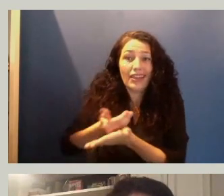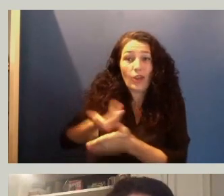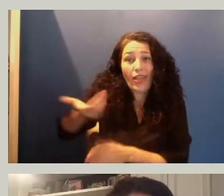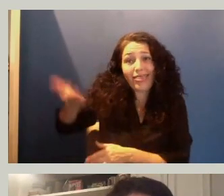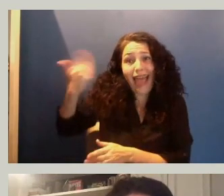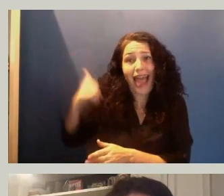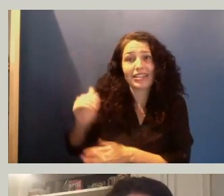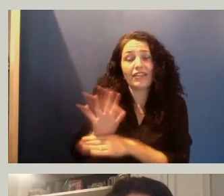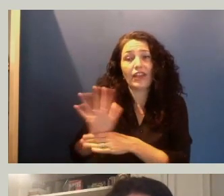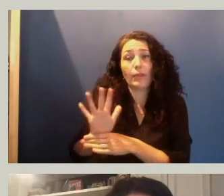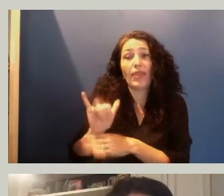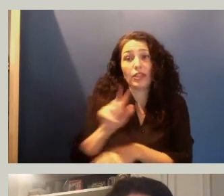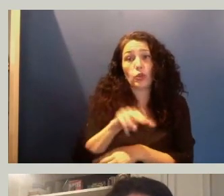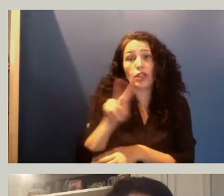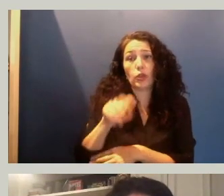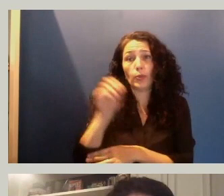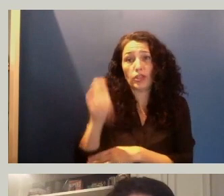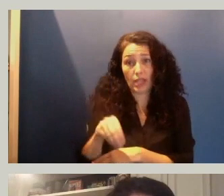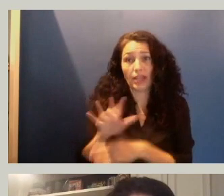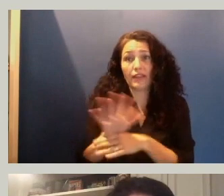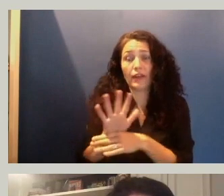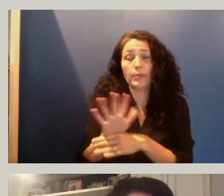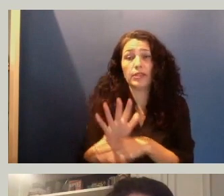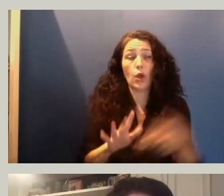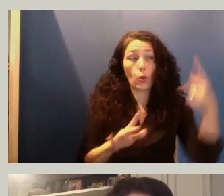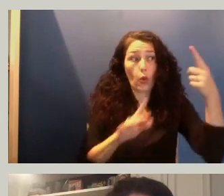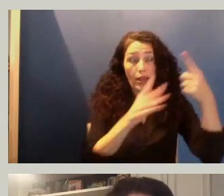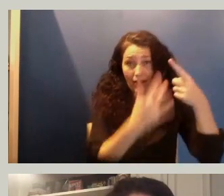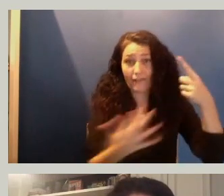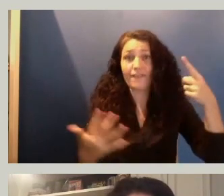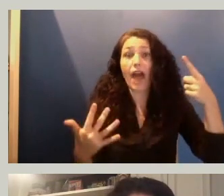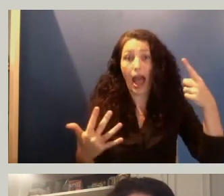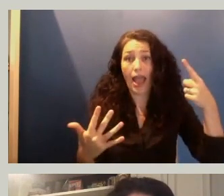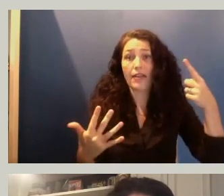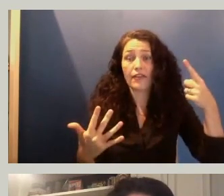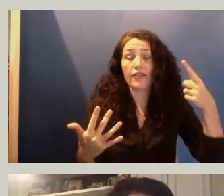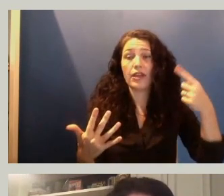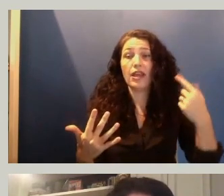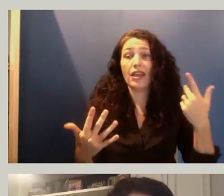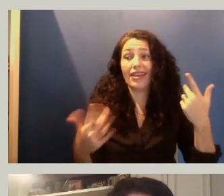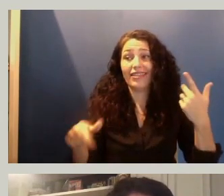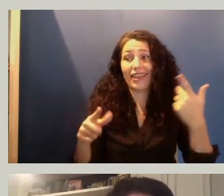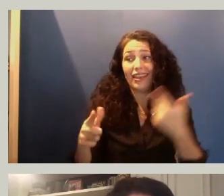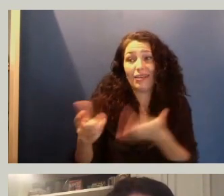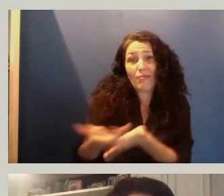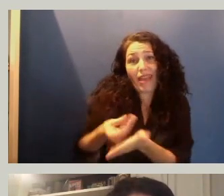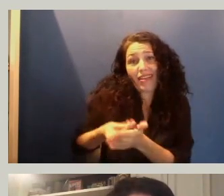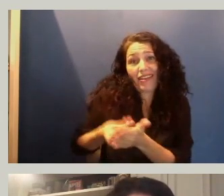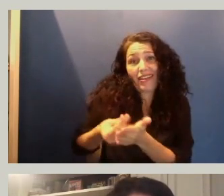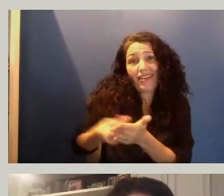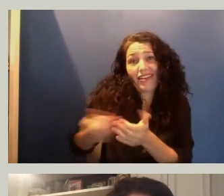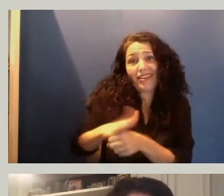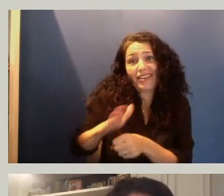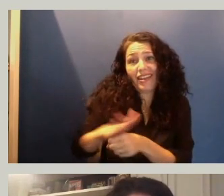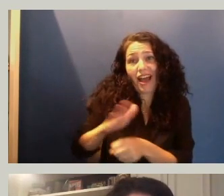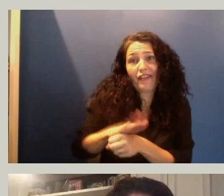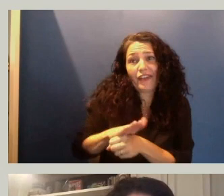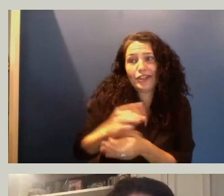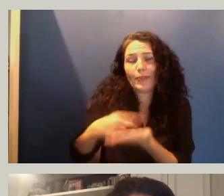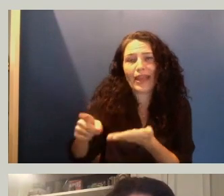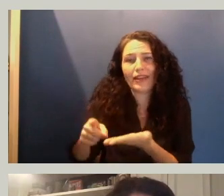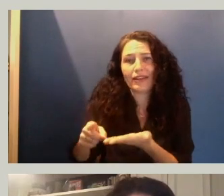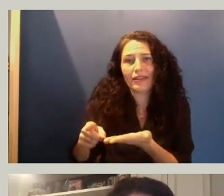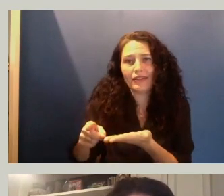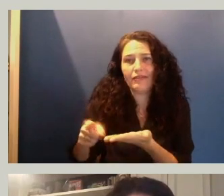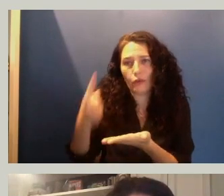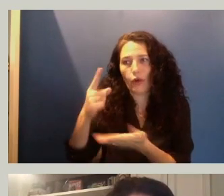that 22% of those films, so like one in five, even make enough revenue to cover unpaid production